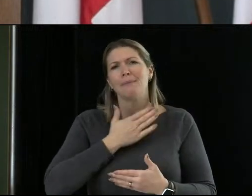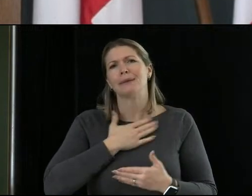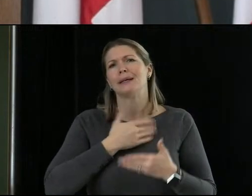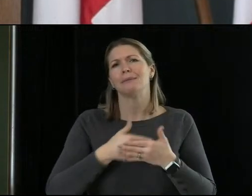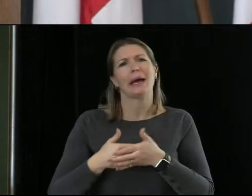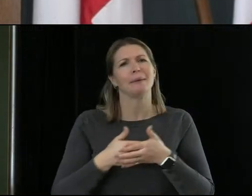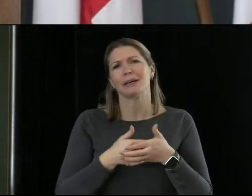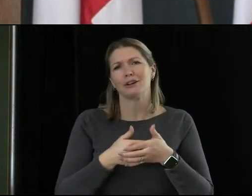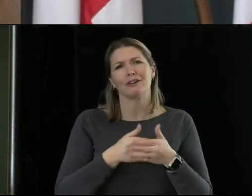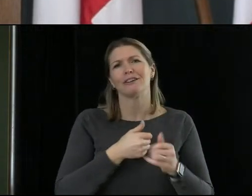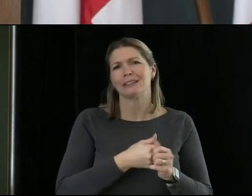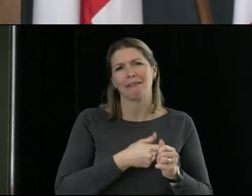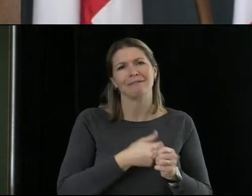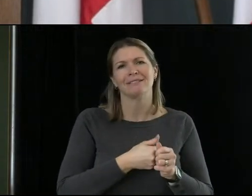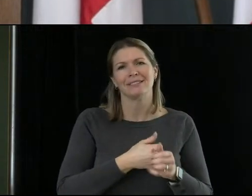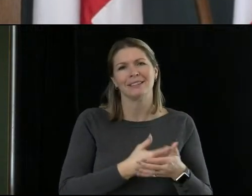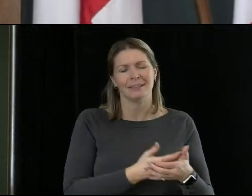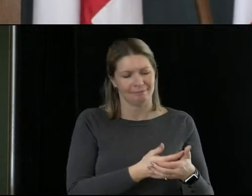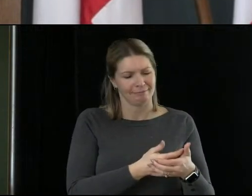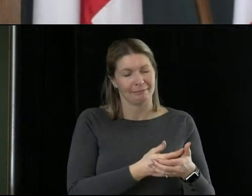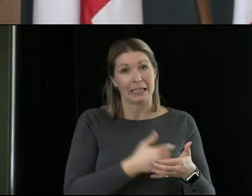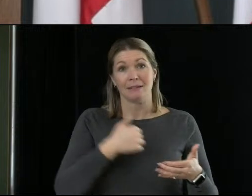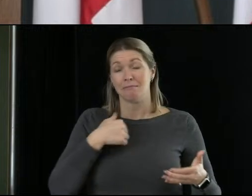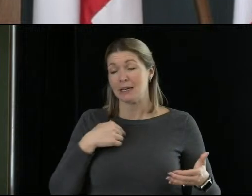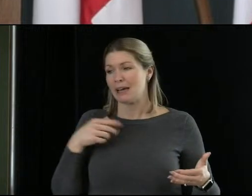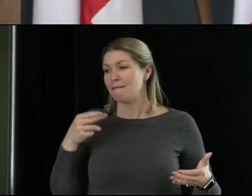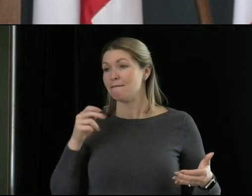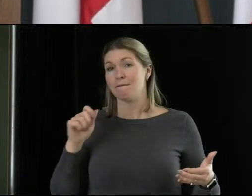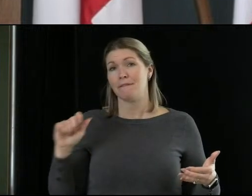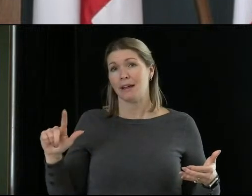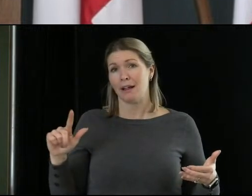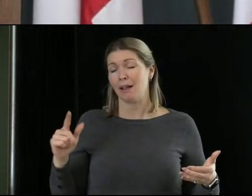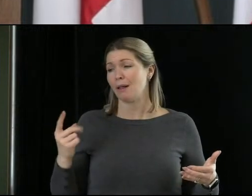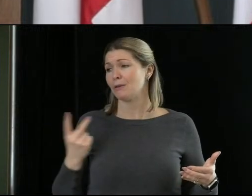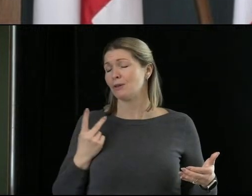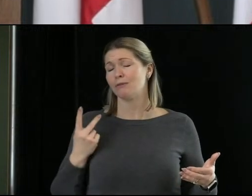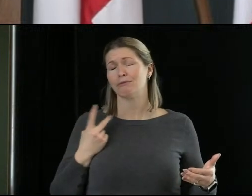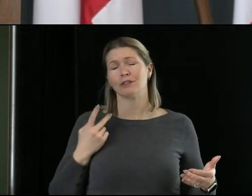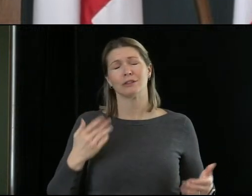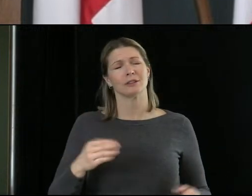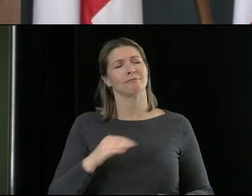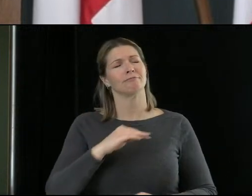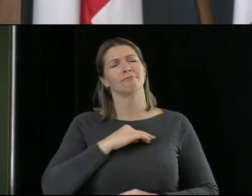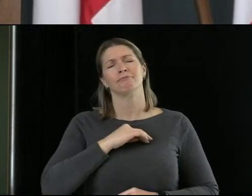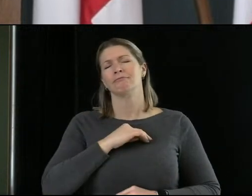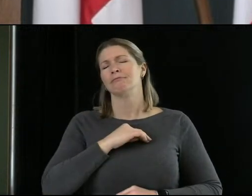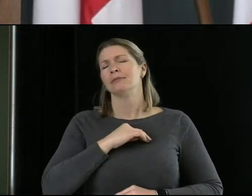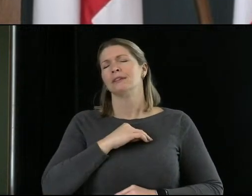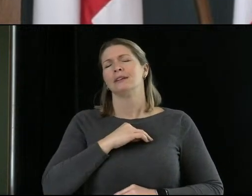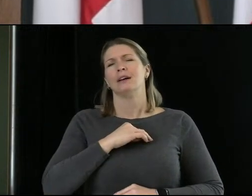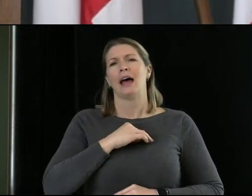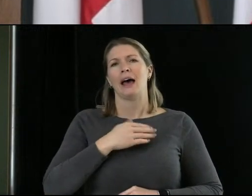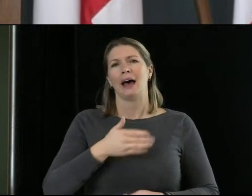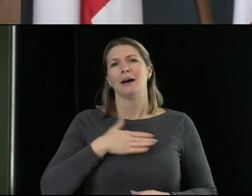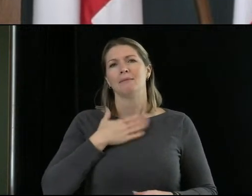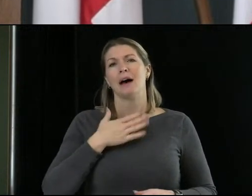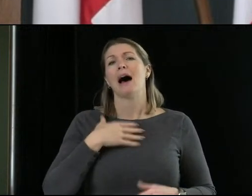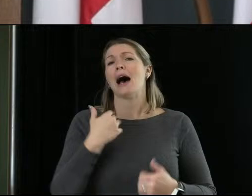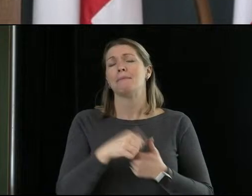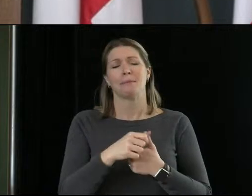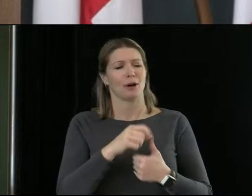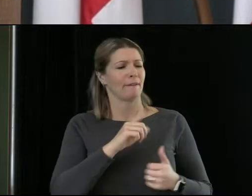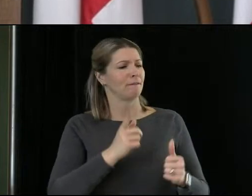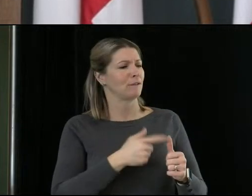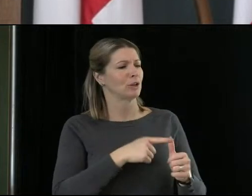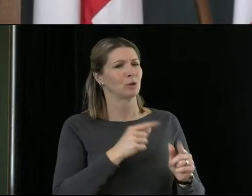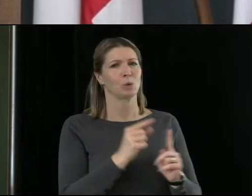baby. Phil and I were so happy. I remember the first time she said, "Mom, Mom,"